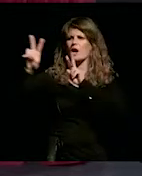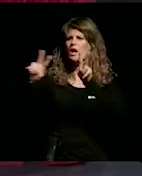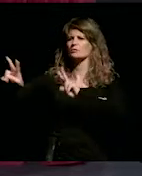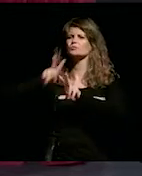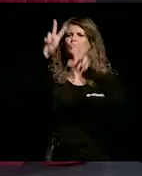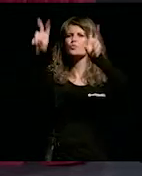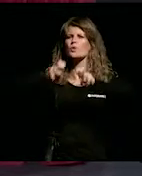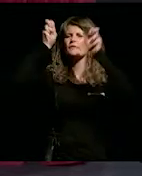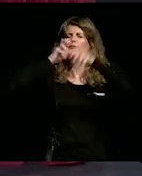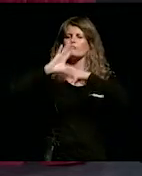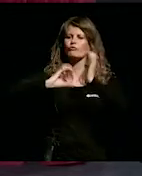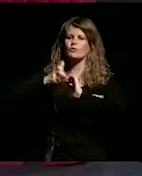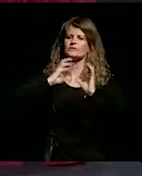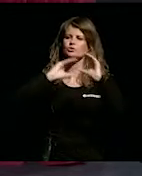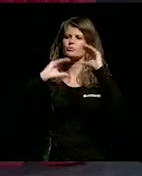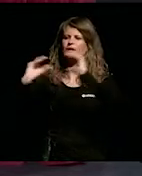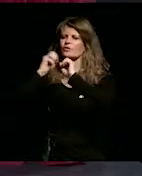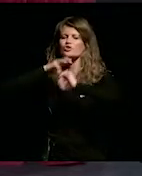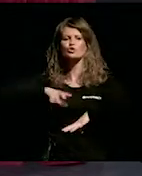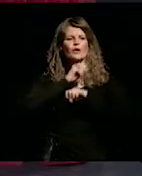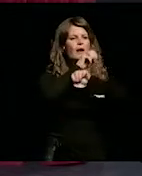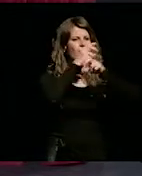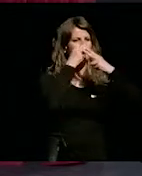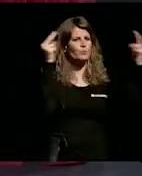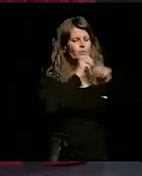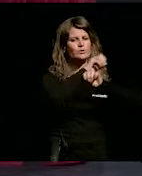nuevas formas de comunicar una historia al público.